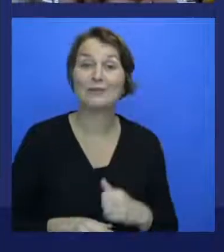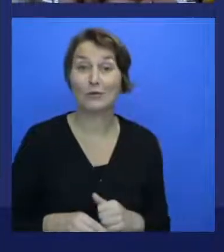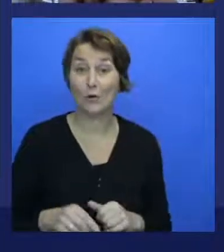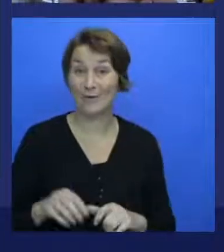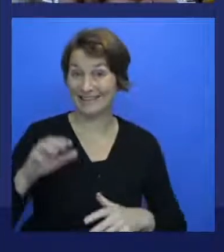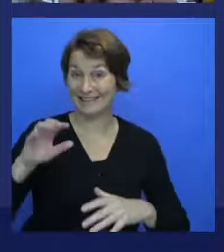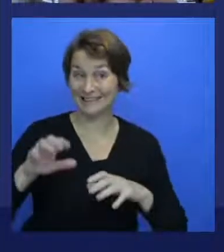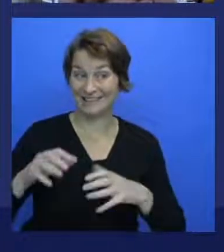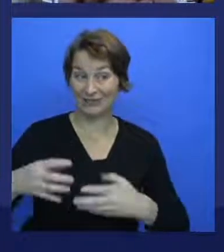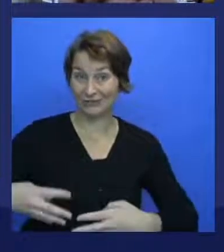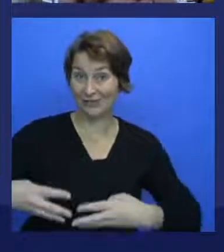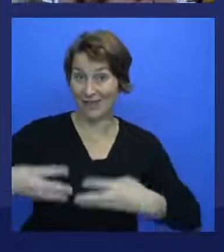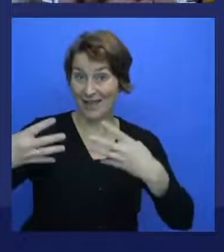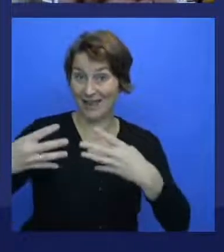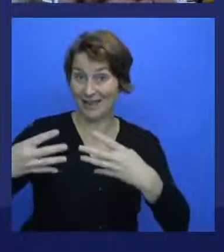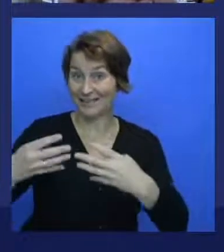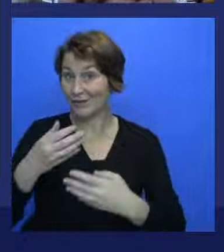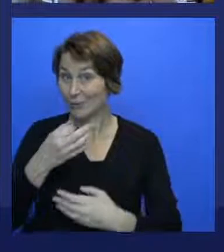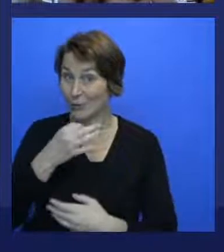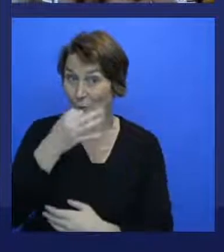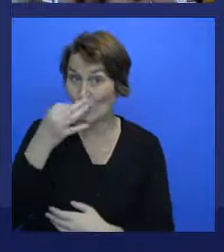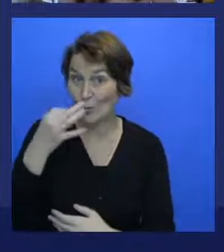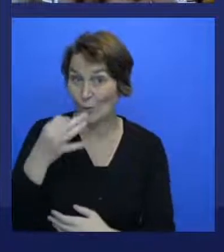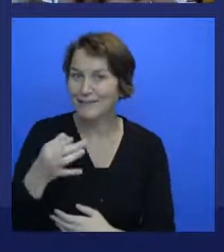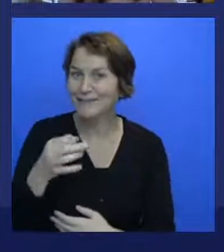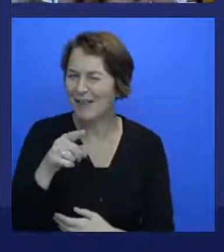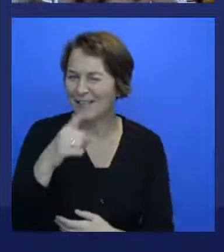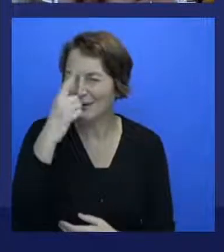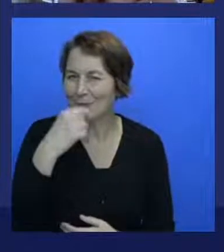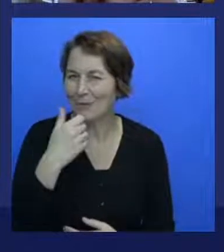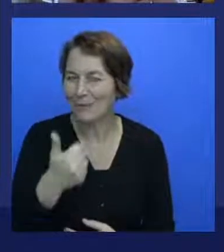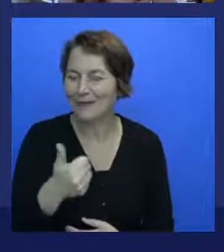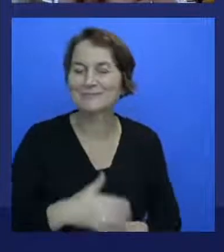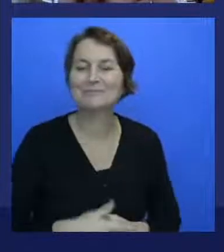I think you will like this one actually. What